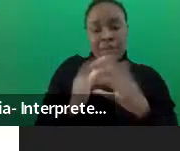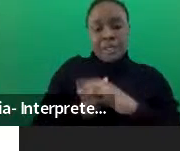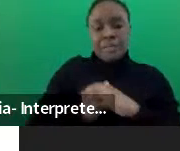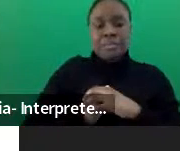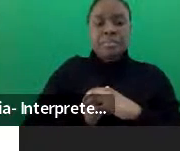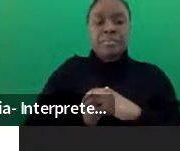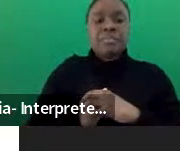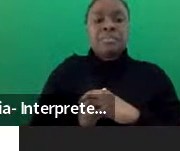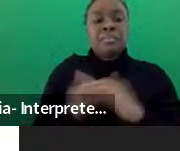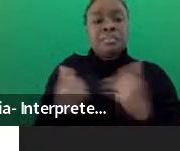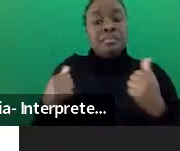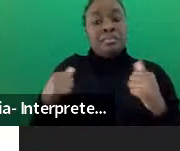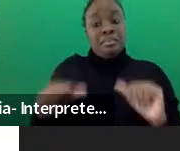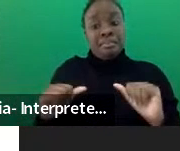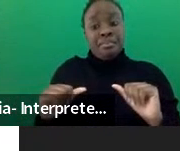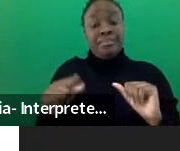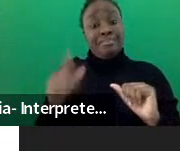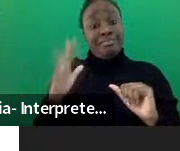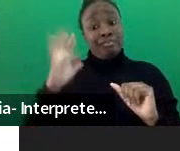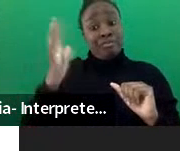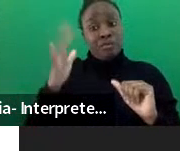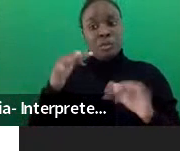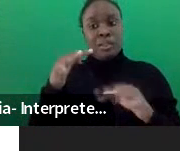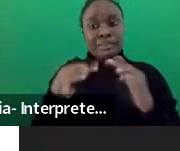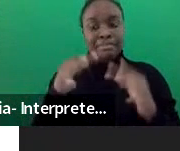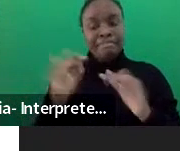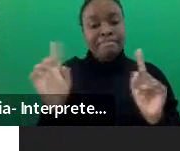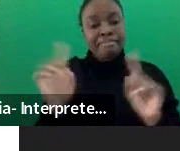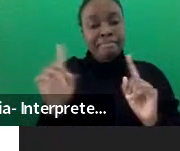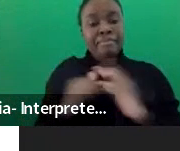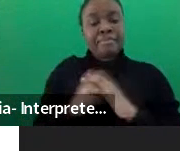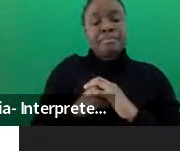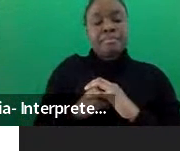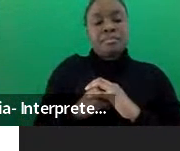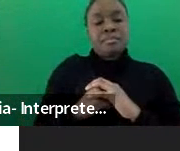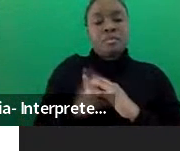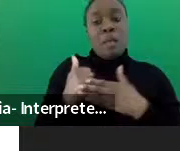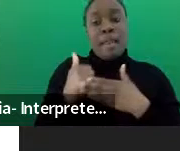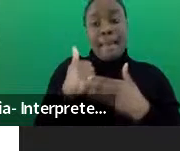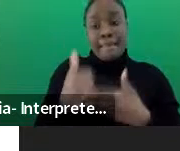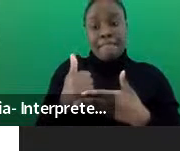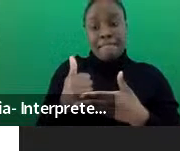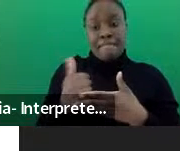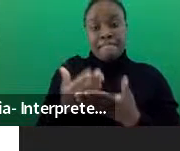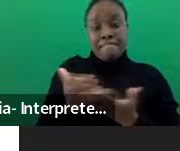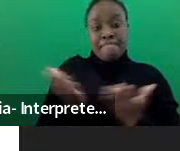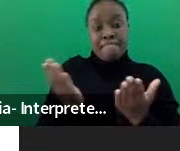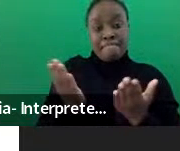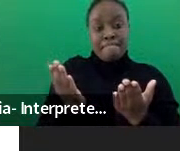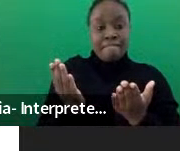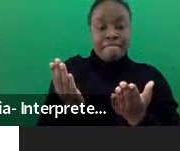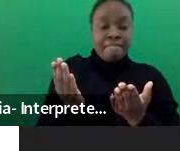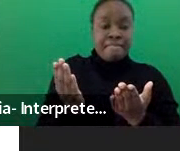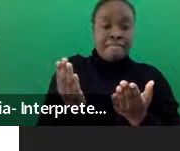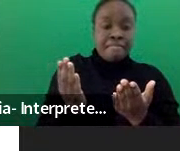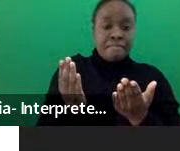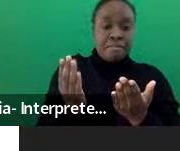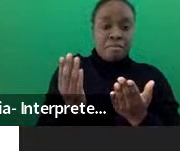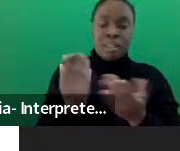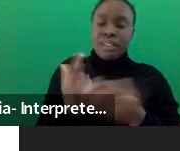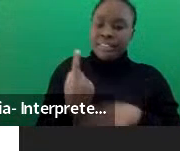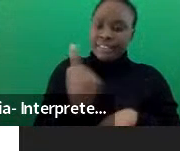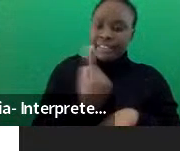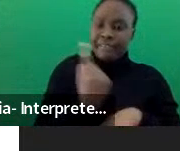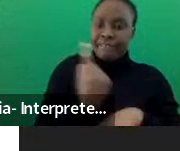Also of interest with this presentation, we'll also assist you and share with you the